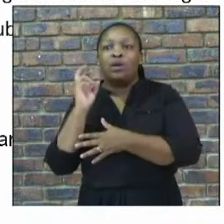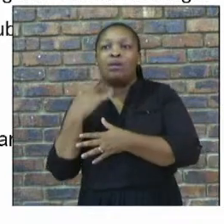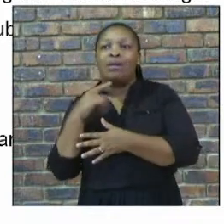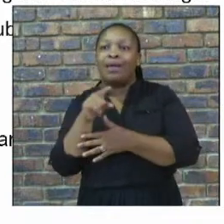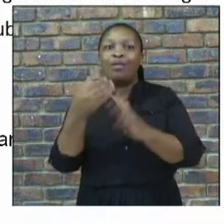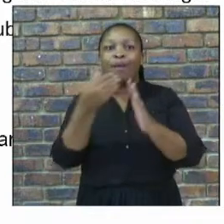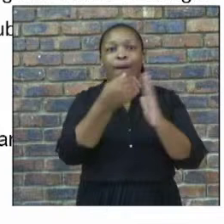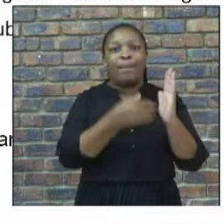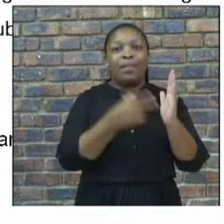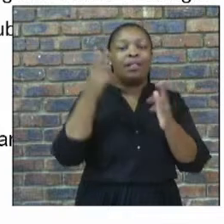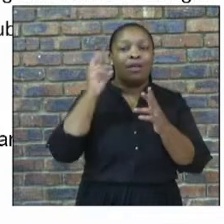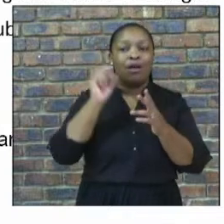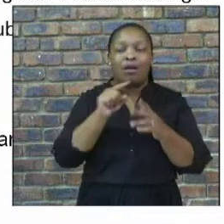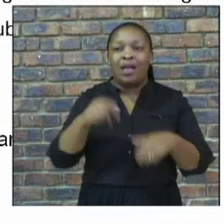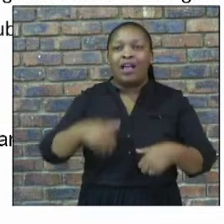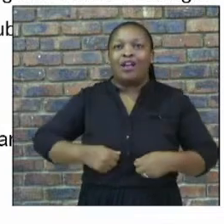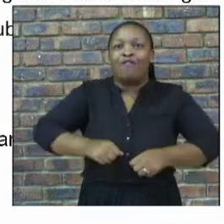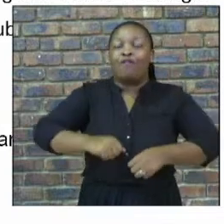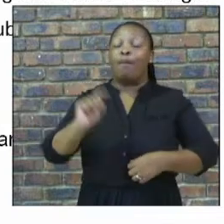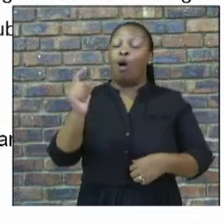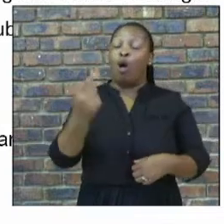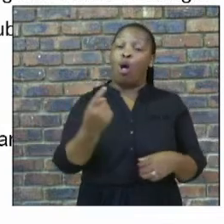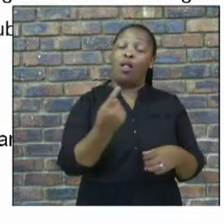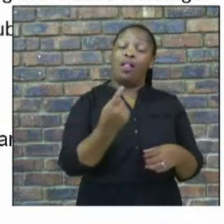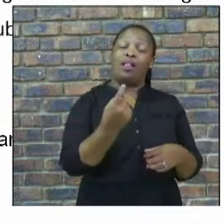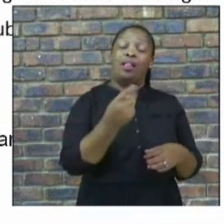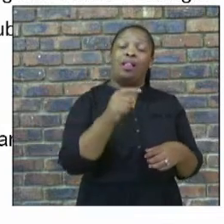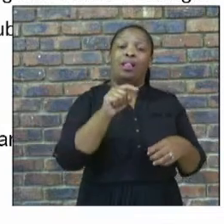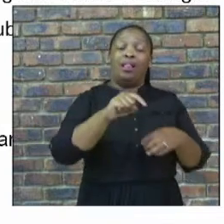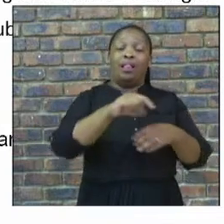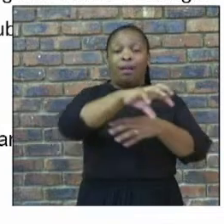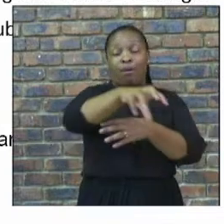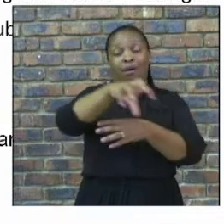9 provinces from the 26th October